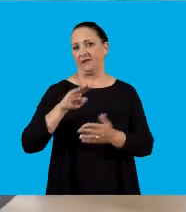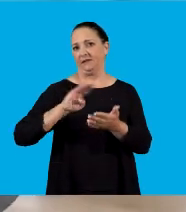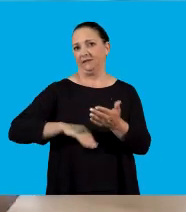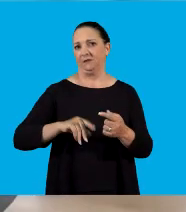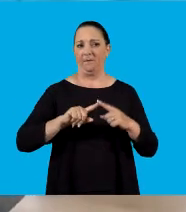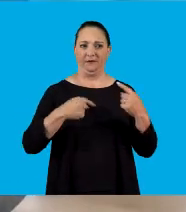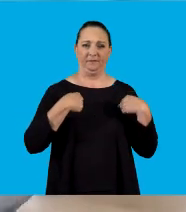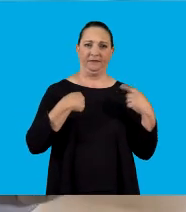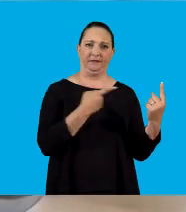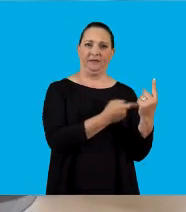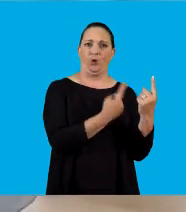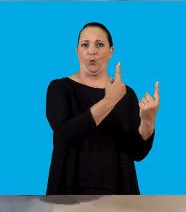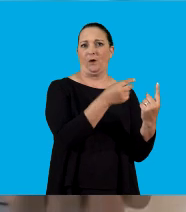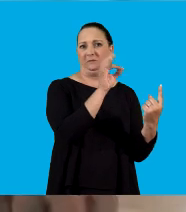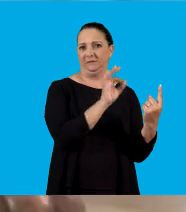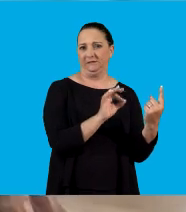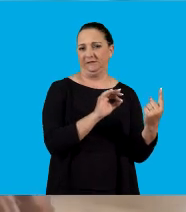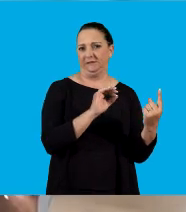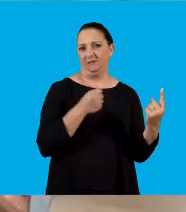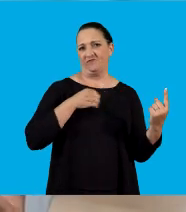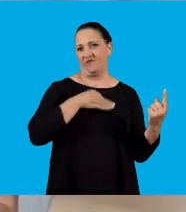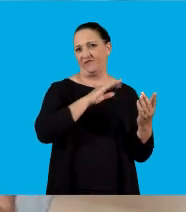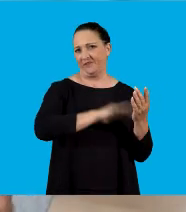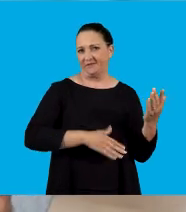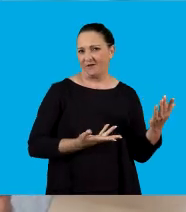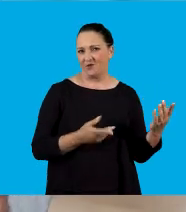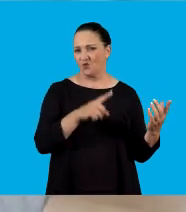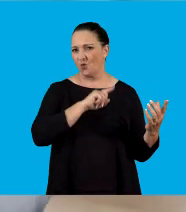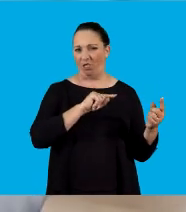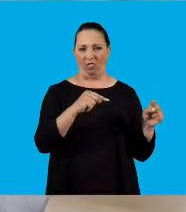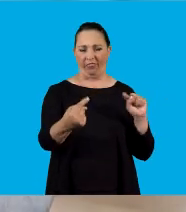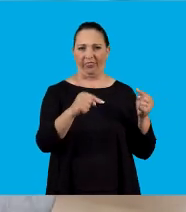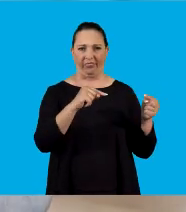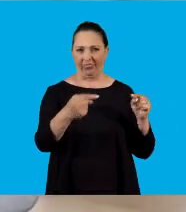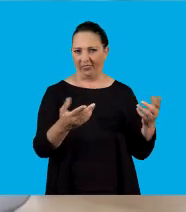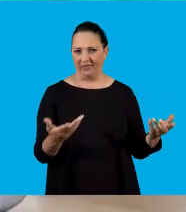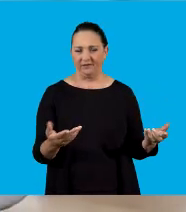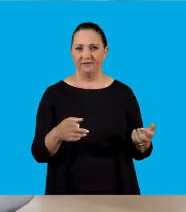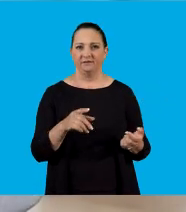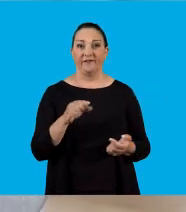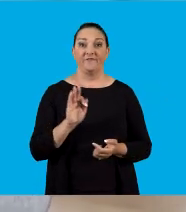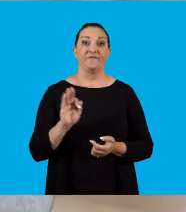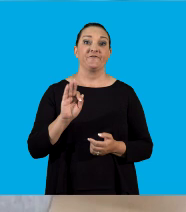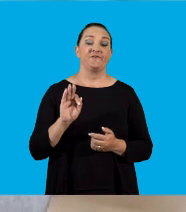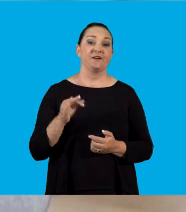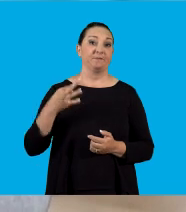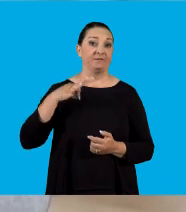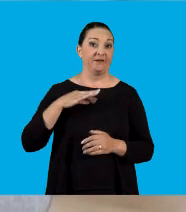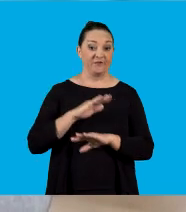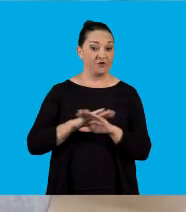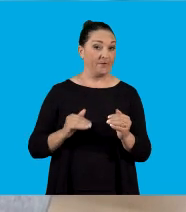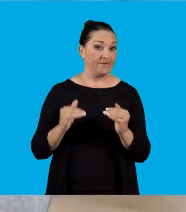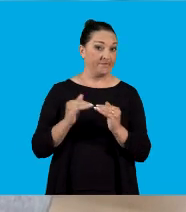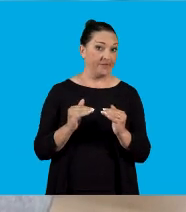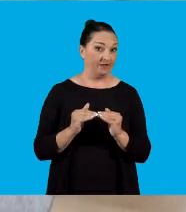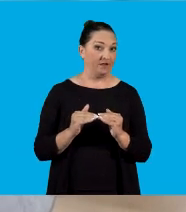me I get only 1% staff discount? So if the fringe benefits are allocated unfairly,